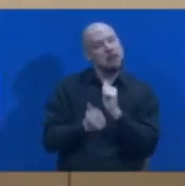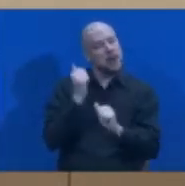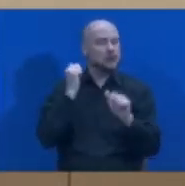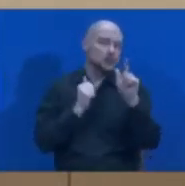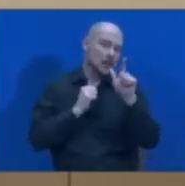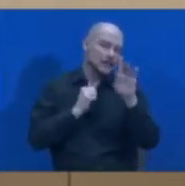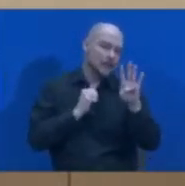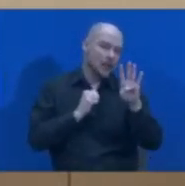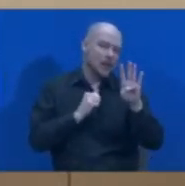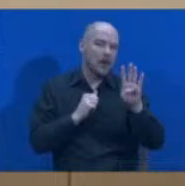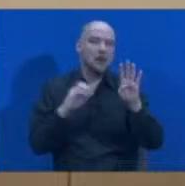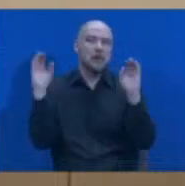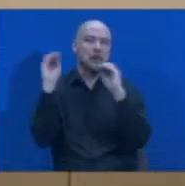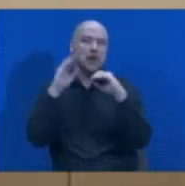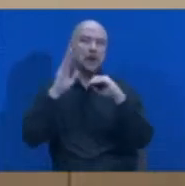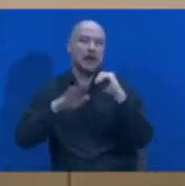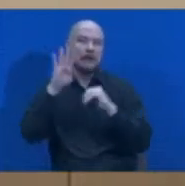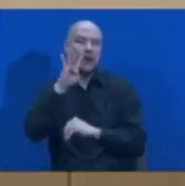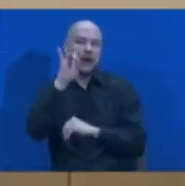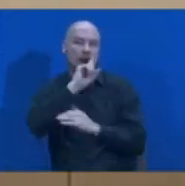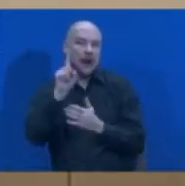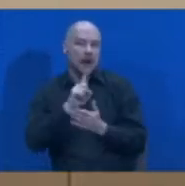least 48 hours.